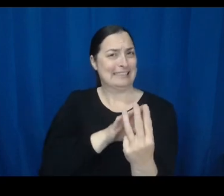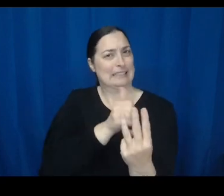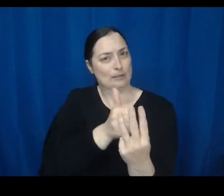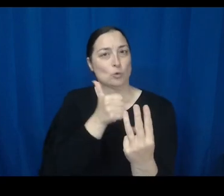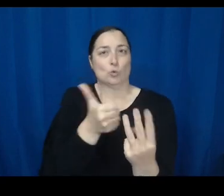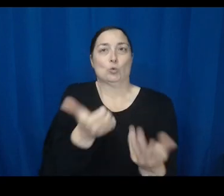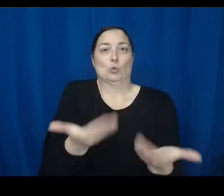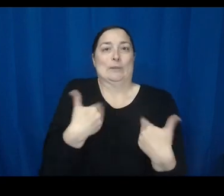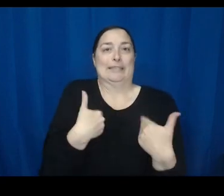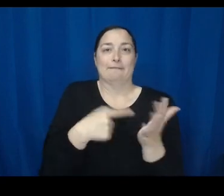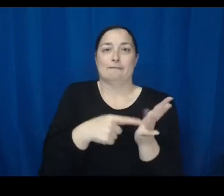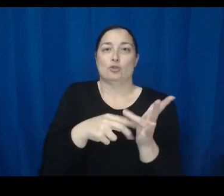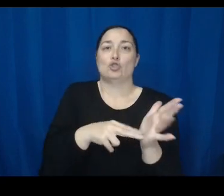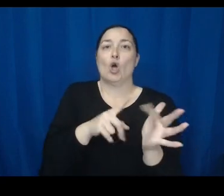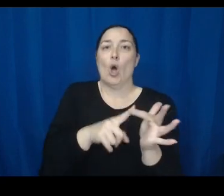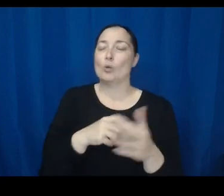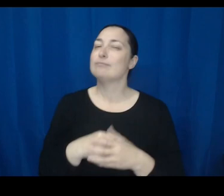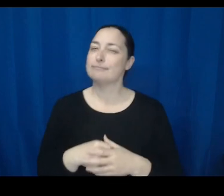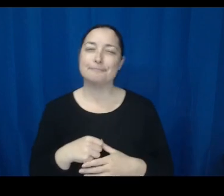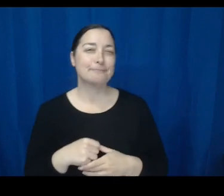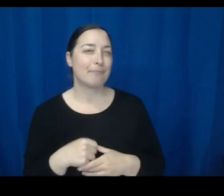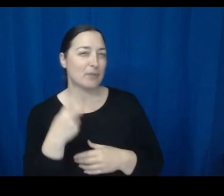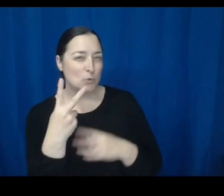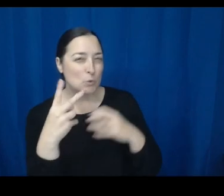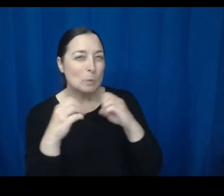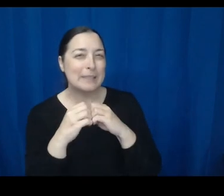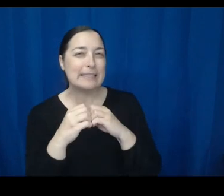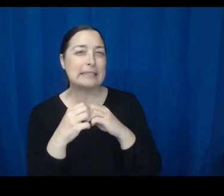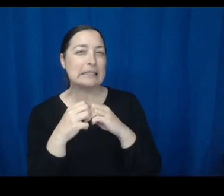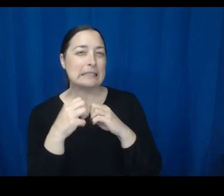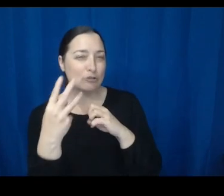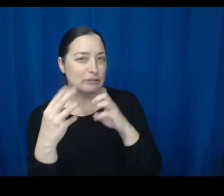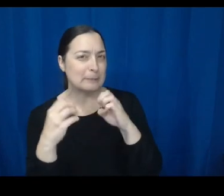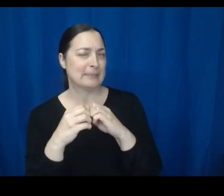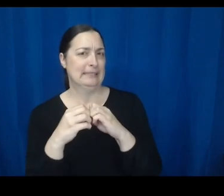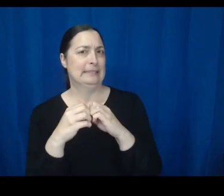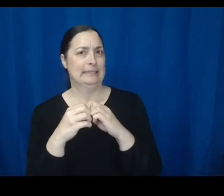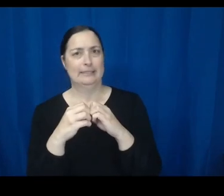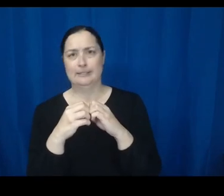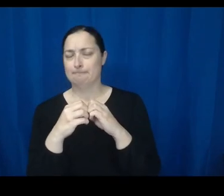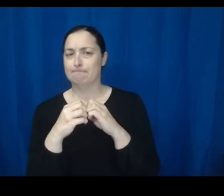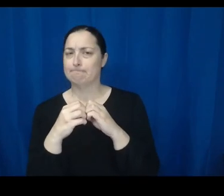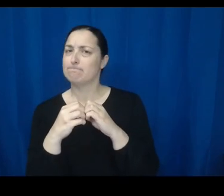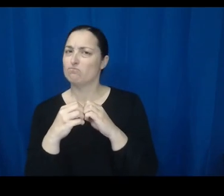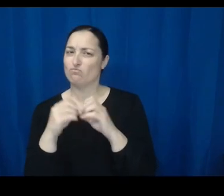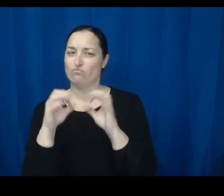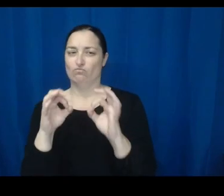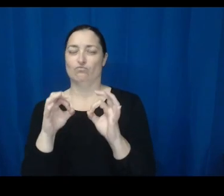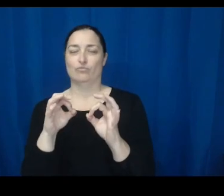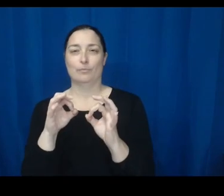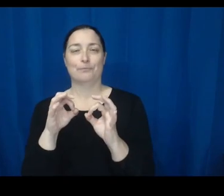that 2B, 3B area zone is a fantastic kind of